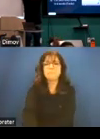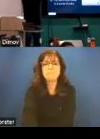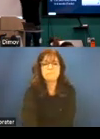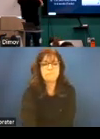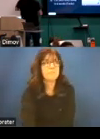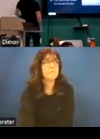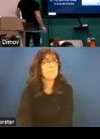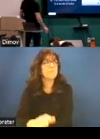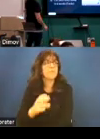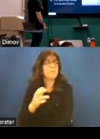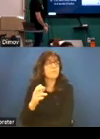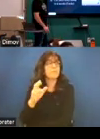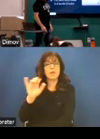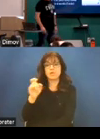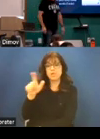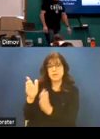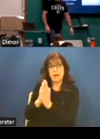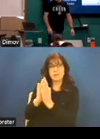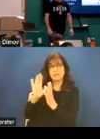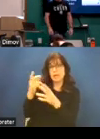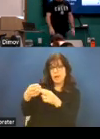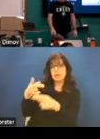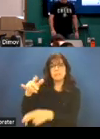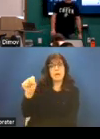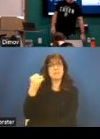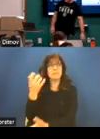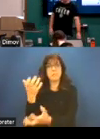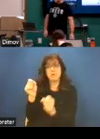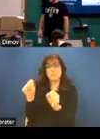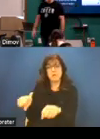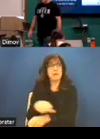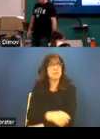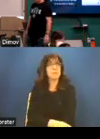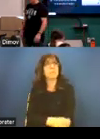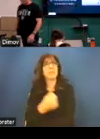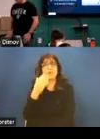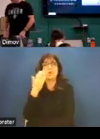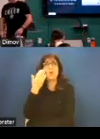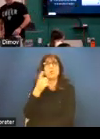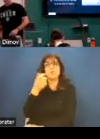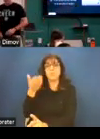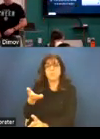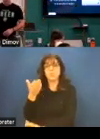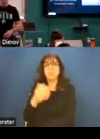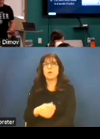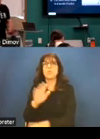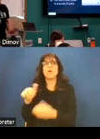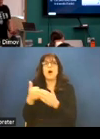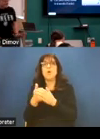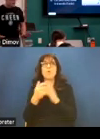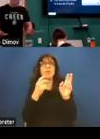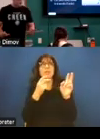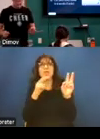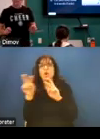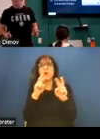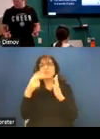Are we supposed to put our name on it too? Oh, you can put your name on it if you'd like, yes. Then we know who you are. Then we're all gonna look at them.